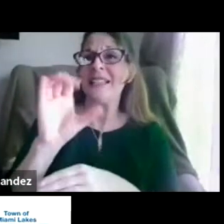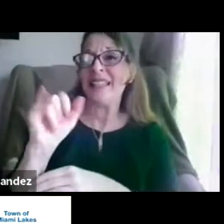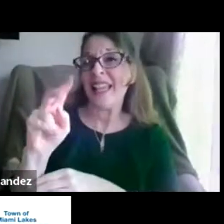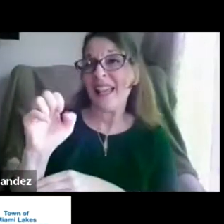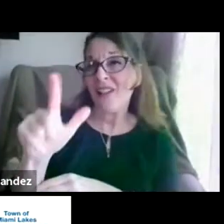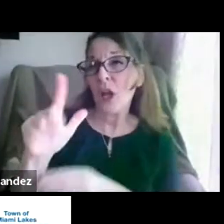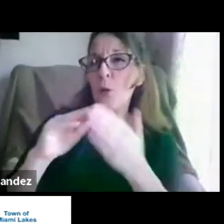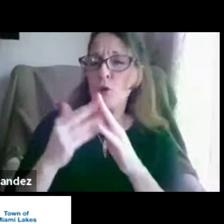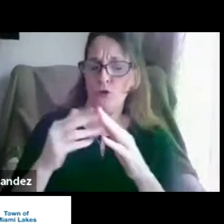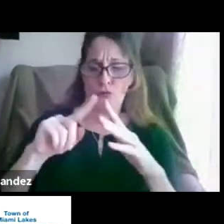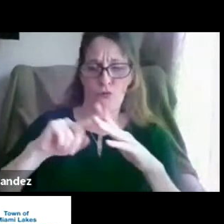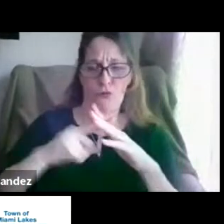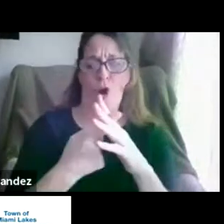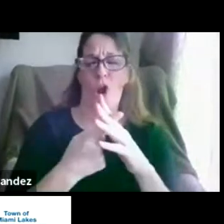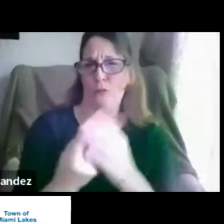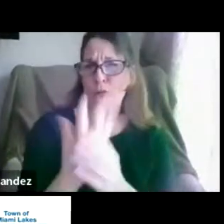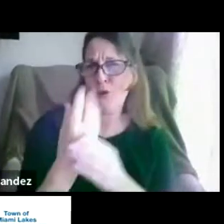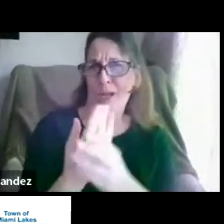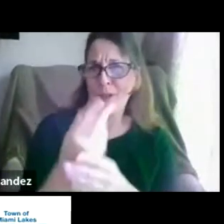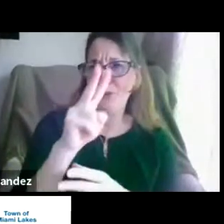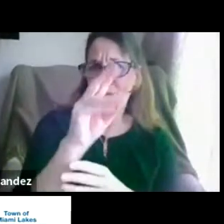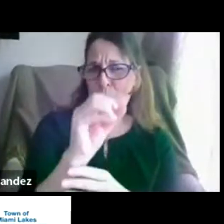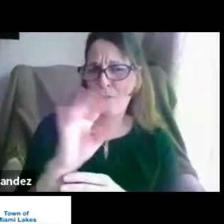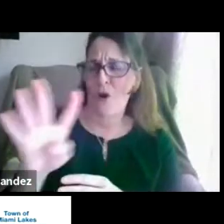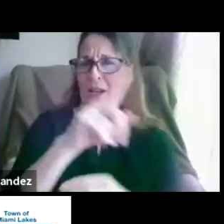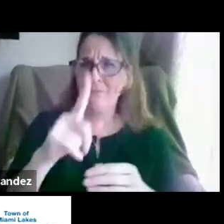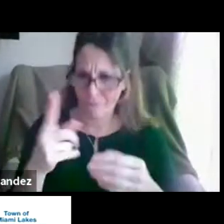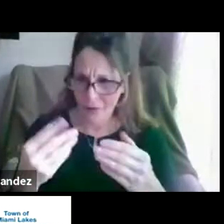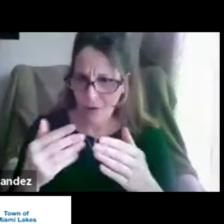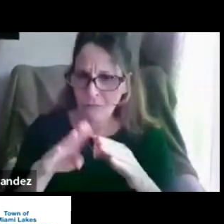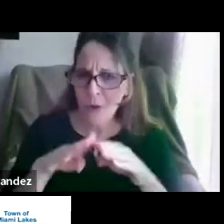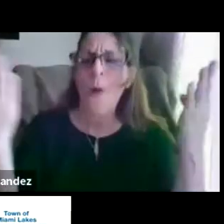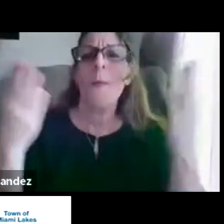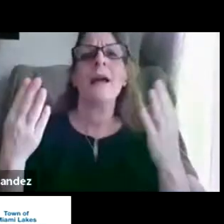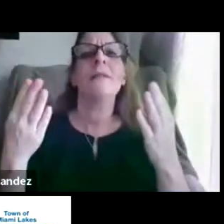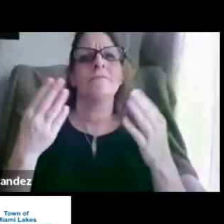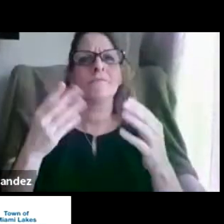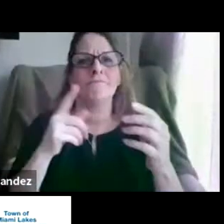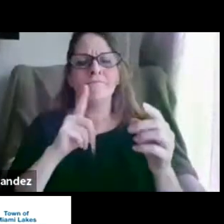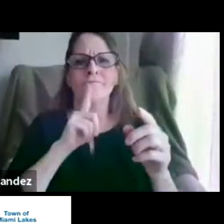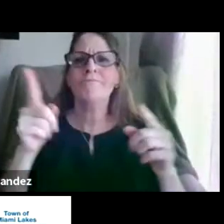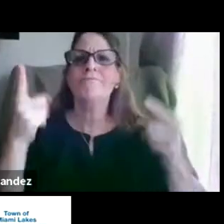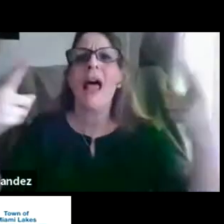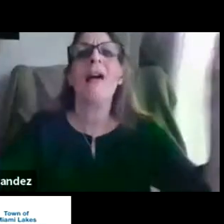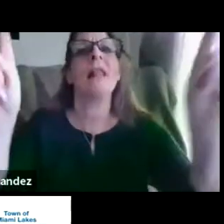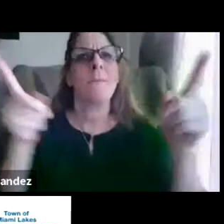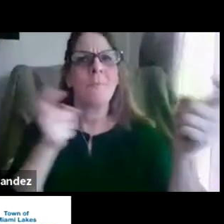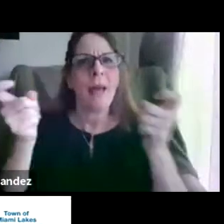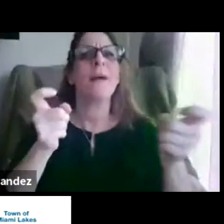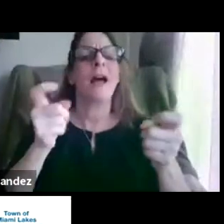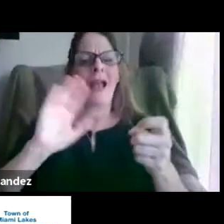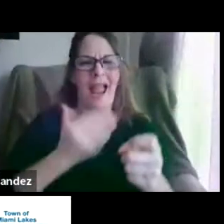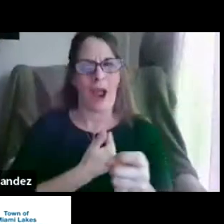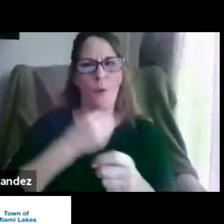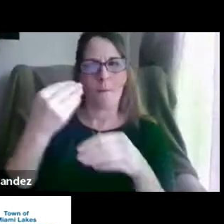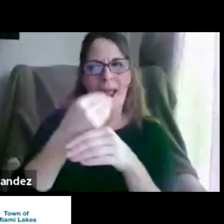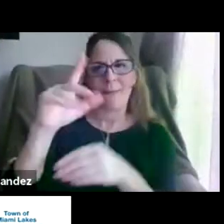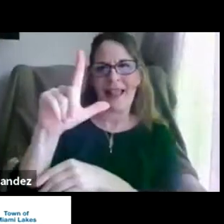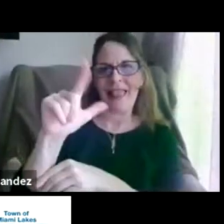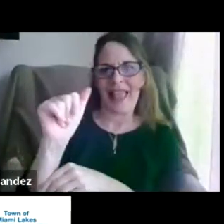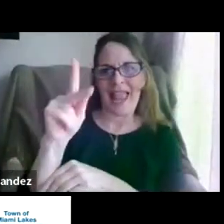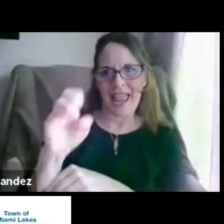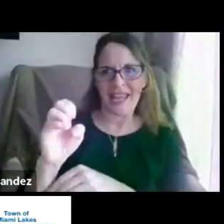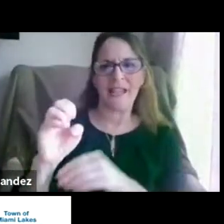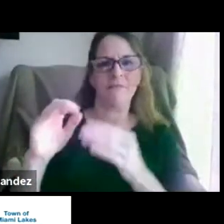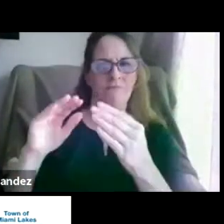spring of 2004, where he opened, successfully managed, and significantly grew the bank's Miami Lakes branch. Active